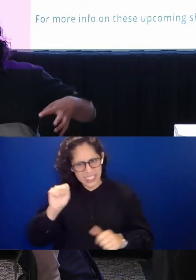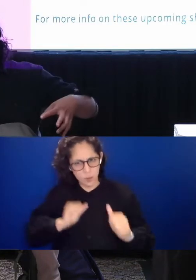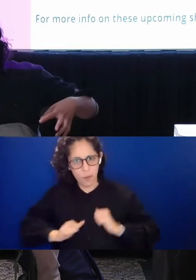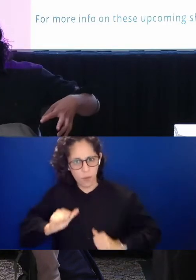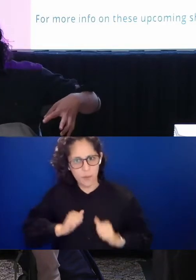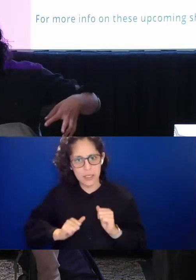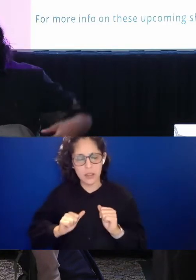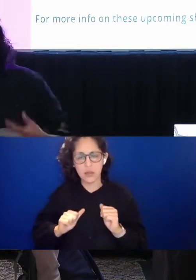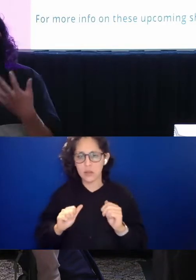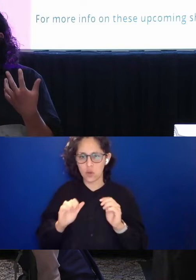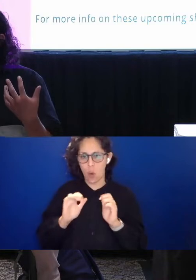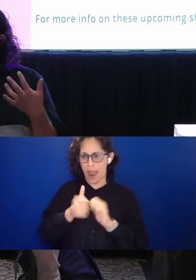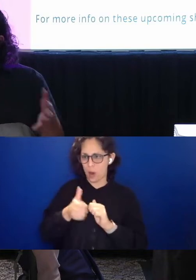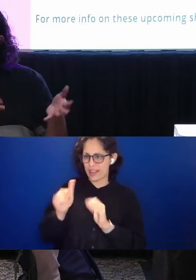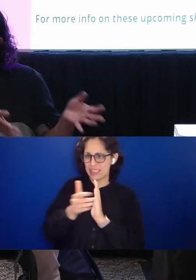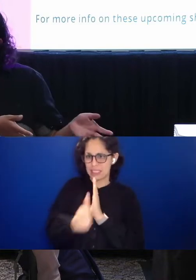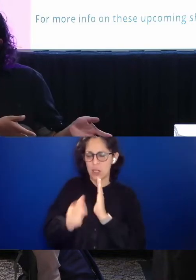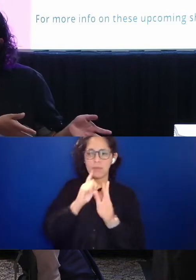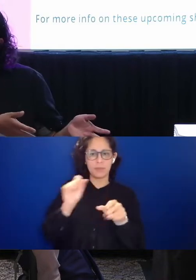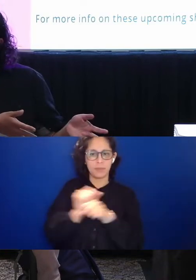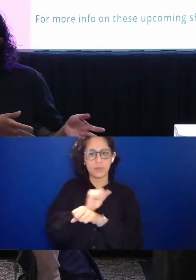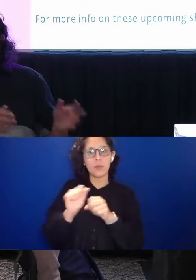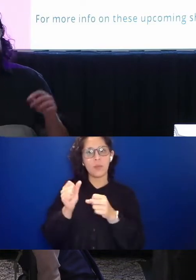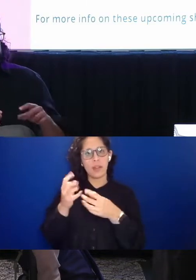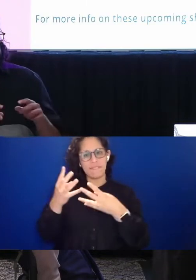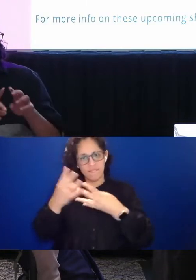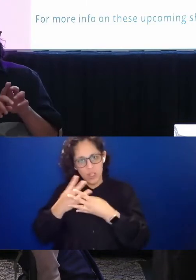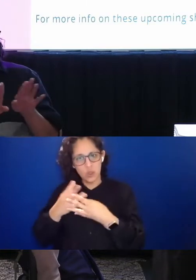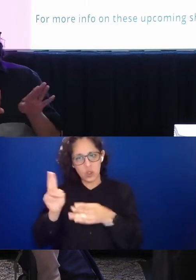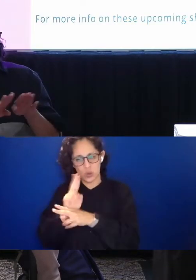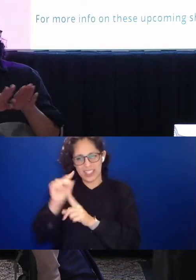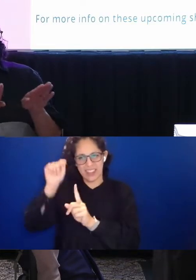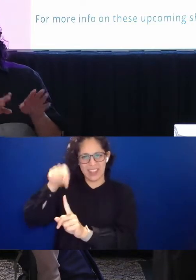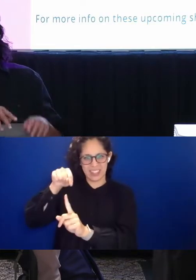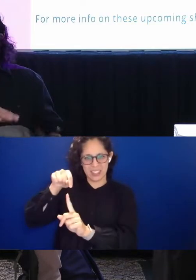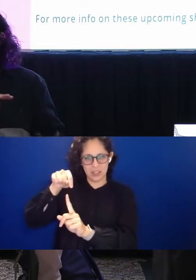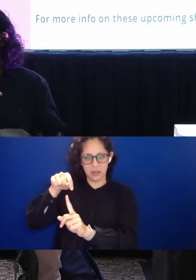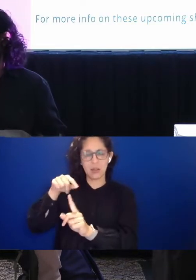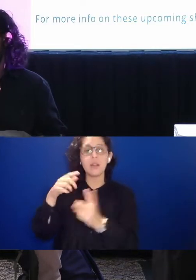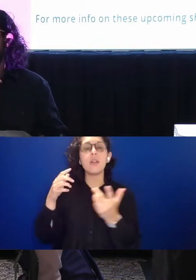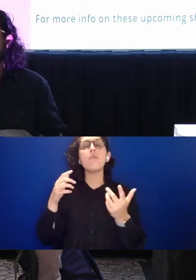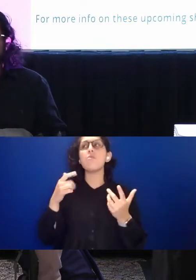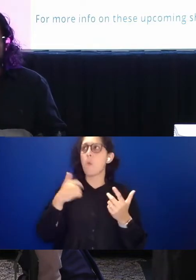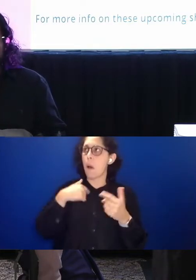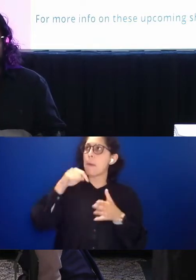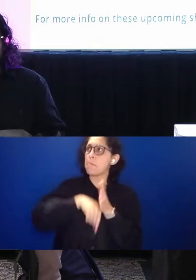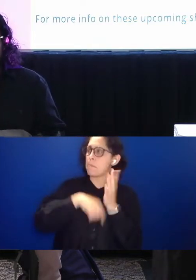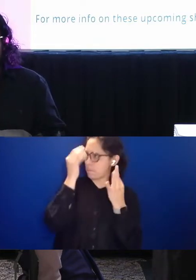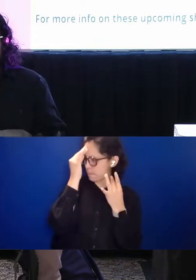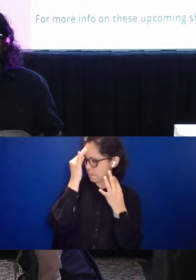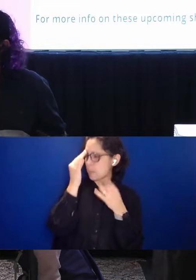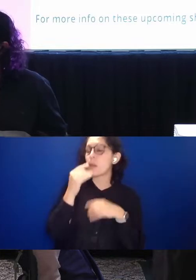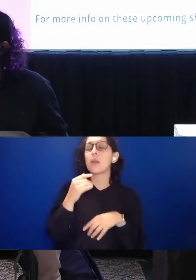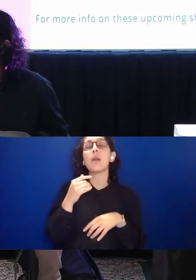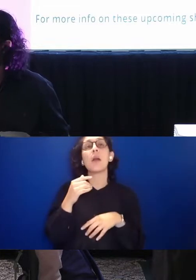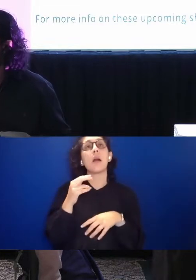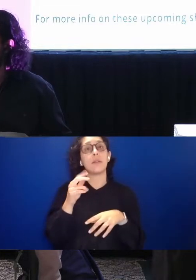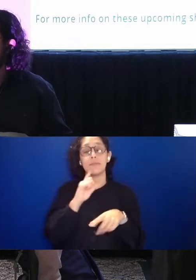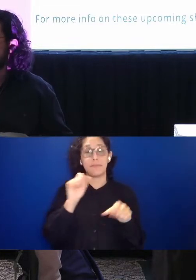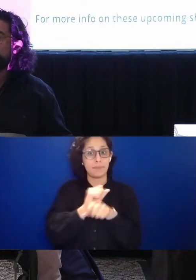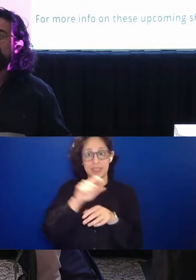that like really filter through this thing? And he really opened my eyes to thinking about that. So then I started doing a deep dive into like